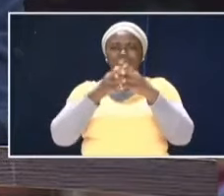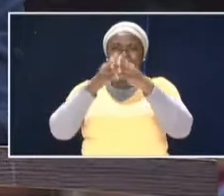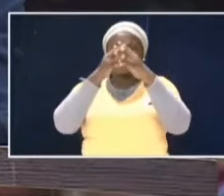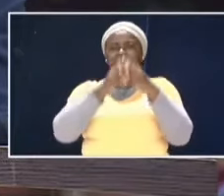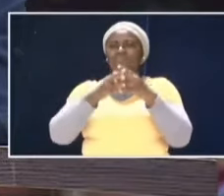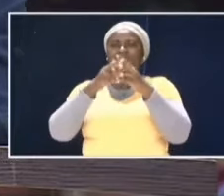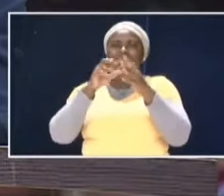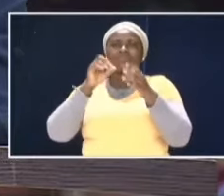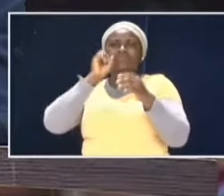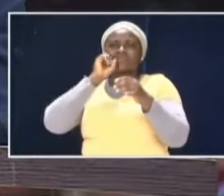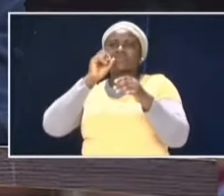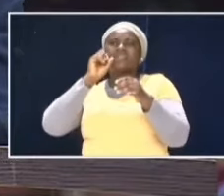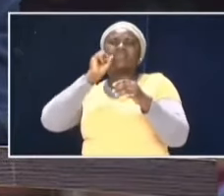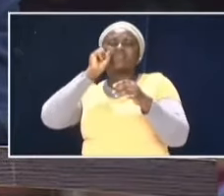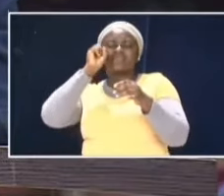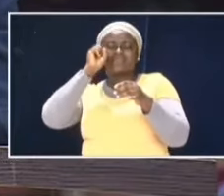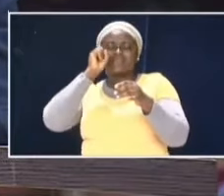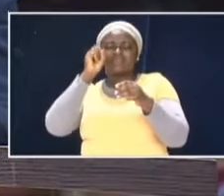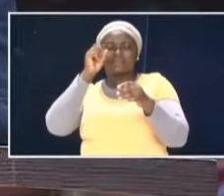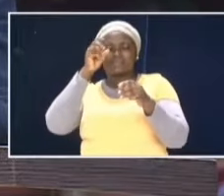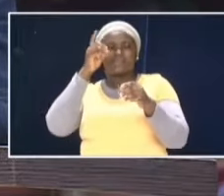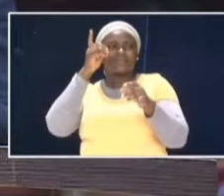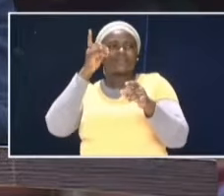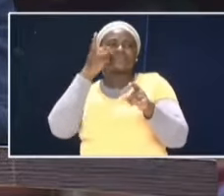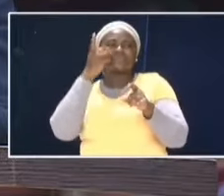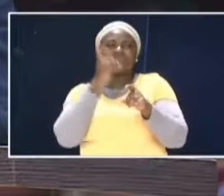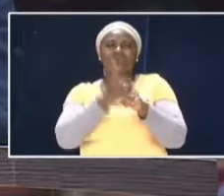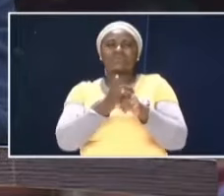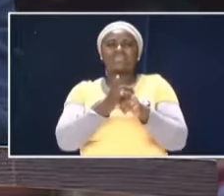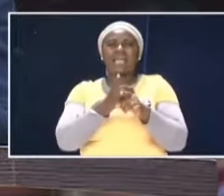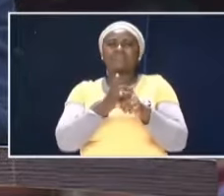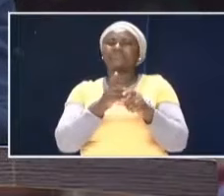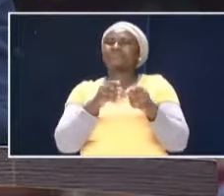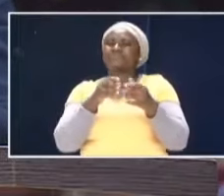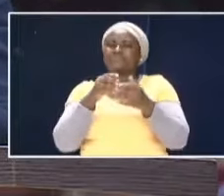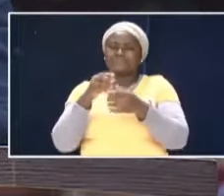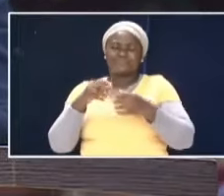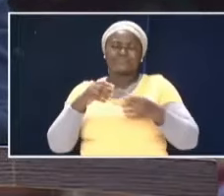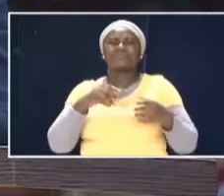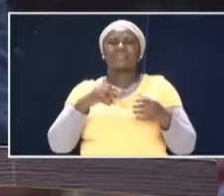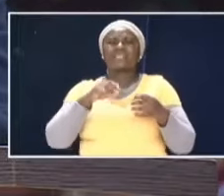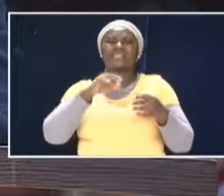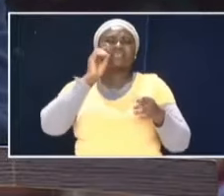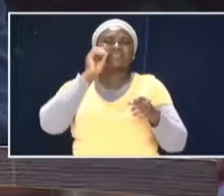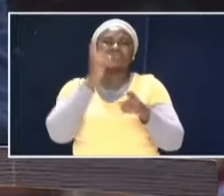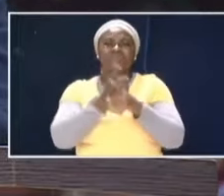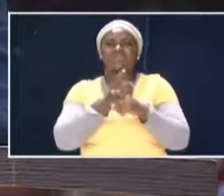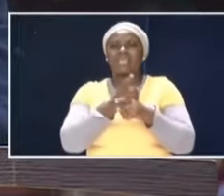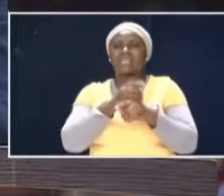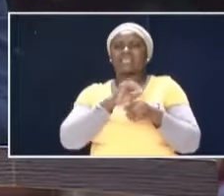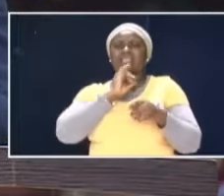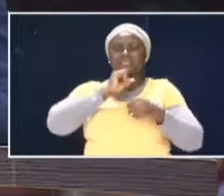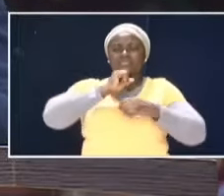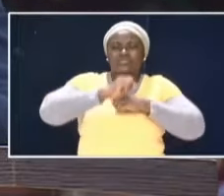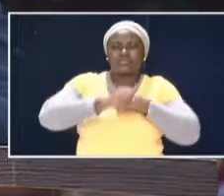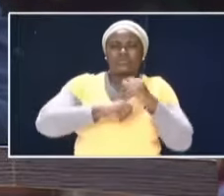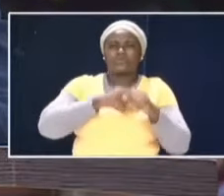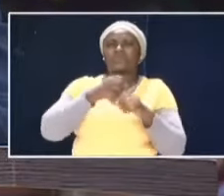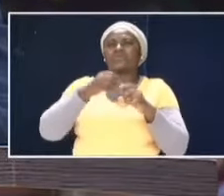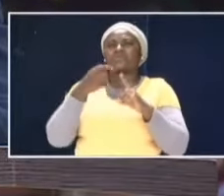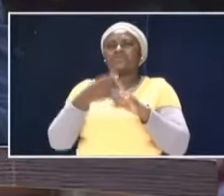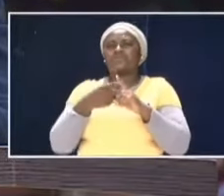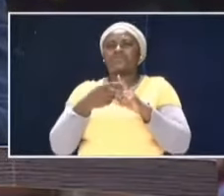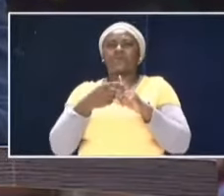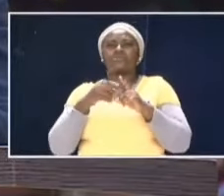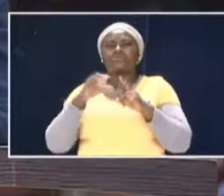daughter suffered from seizures, which was diagnosed as epileptic episodes. The family